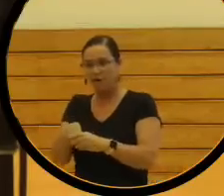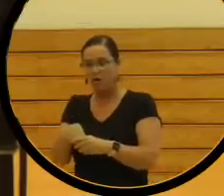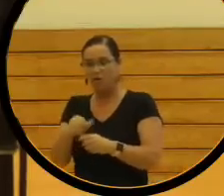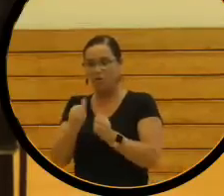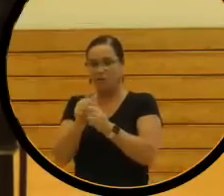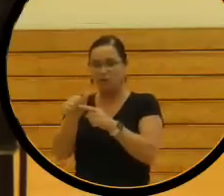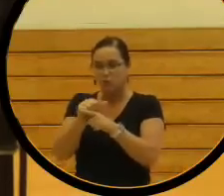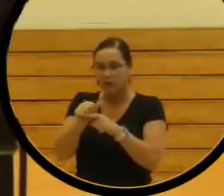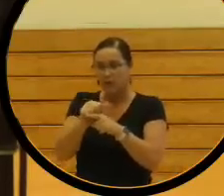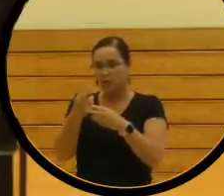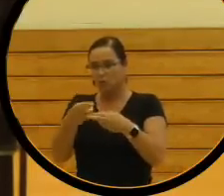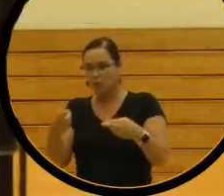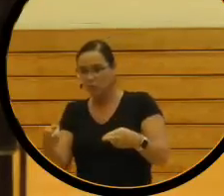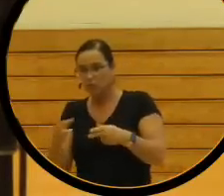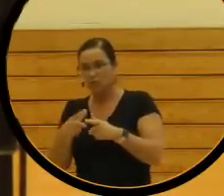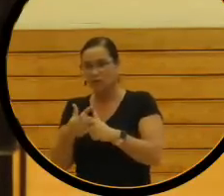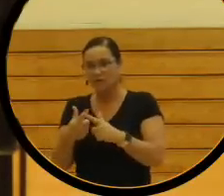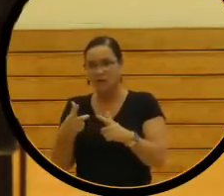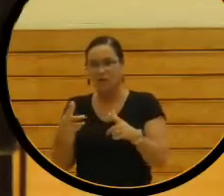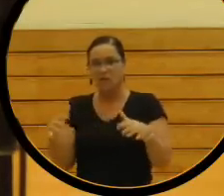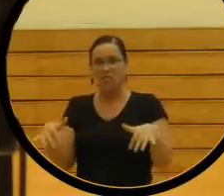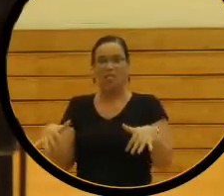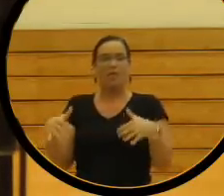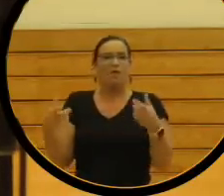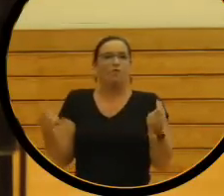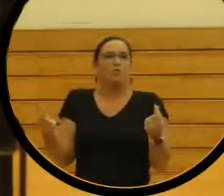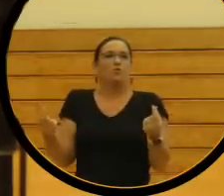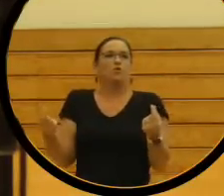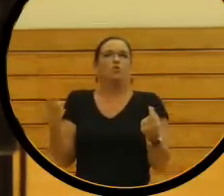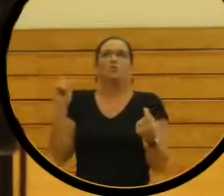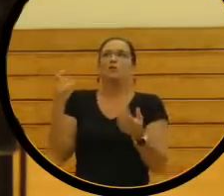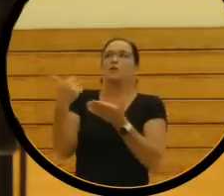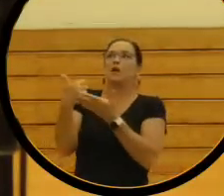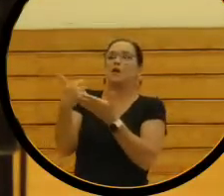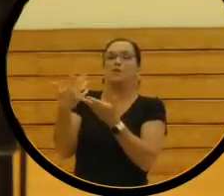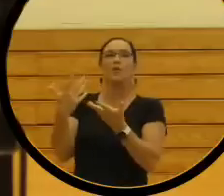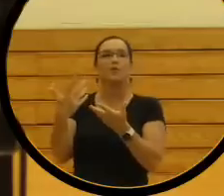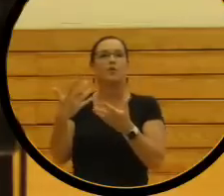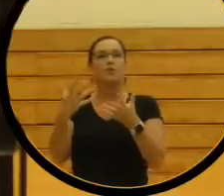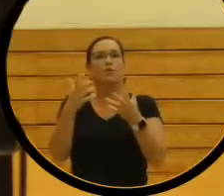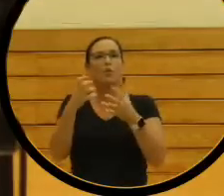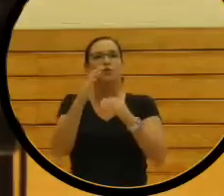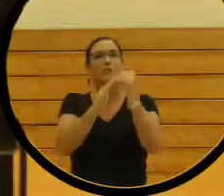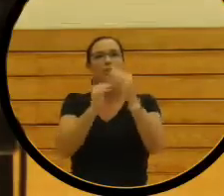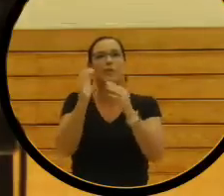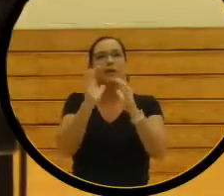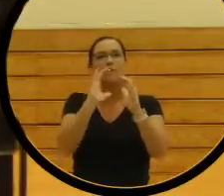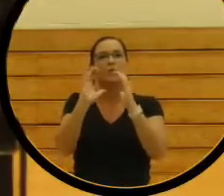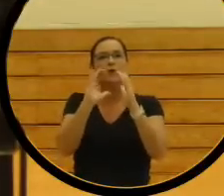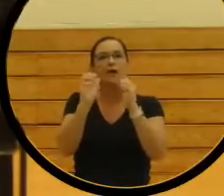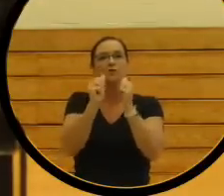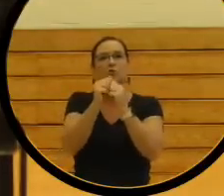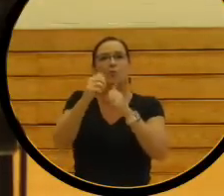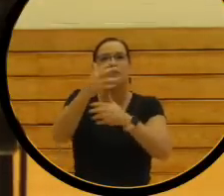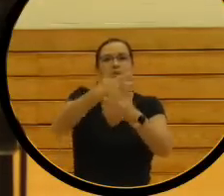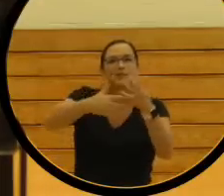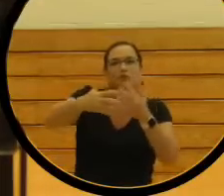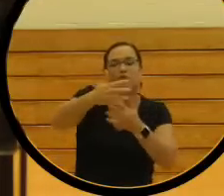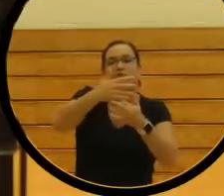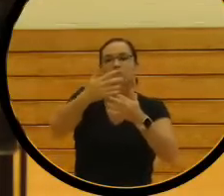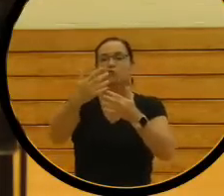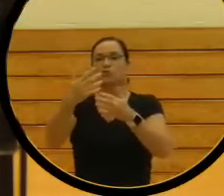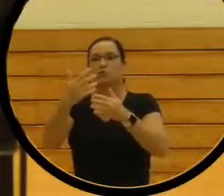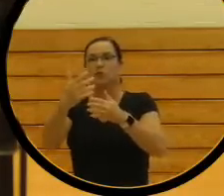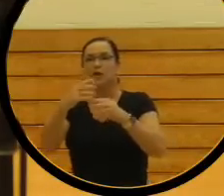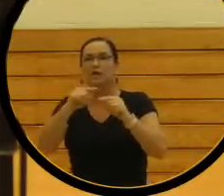and resources, but really in relationships and building trust and communication within each other and across communities. And